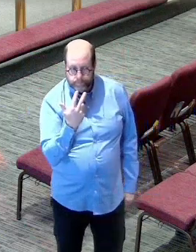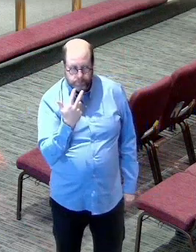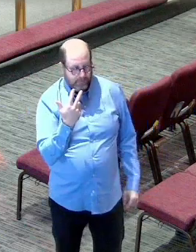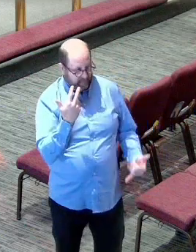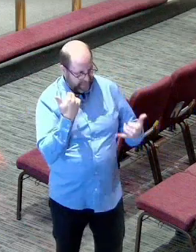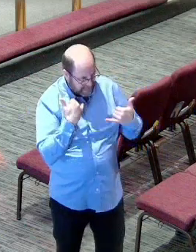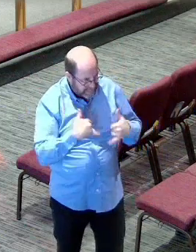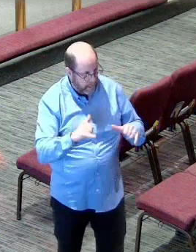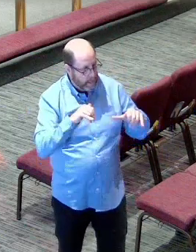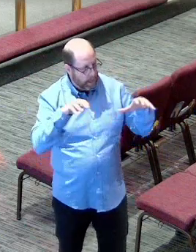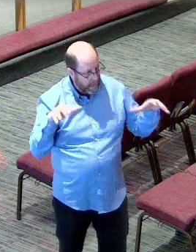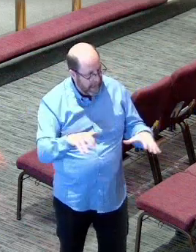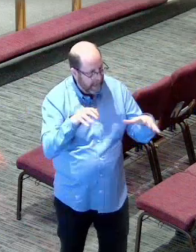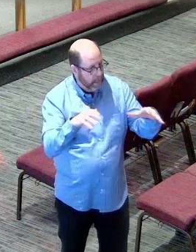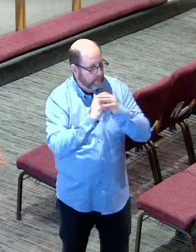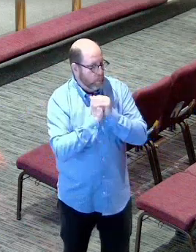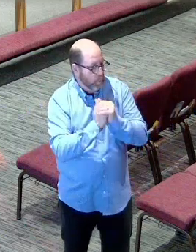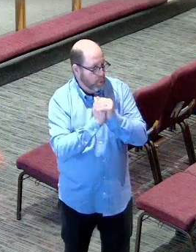active in worship.